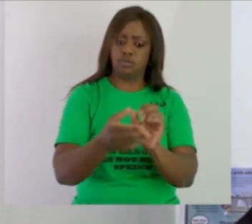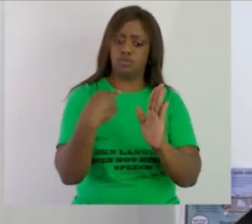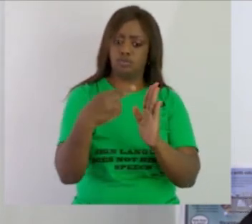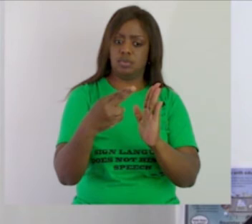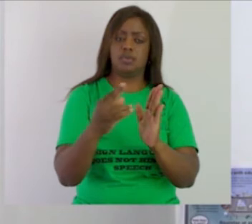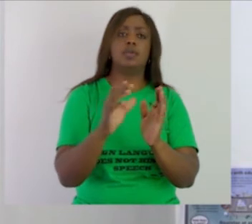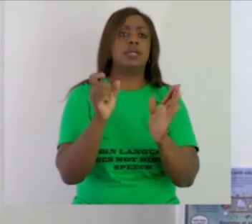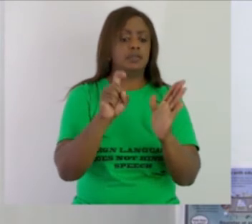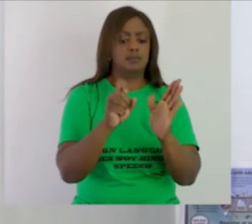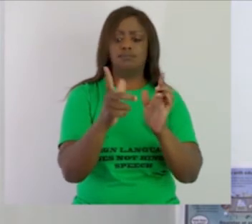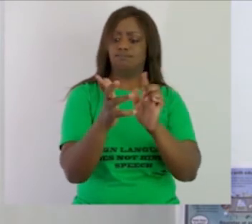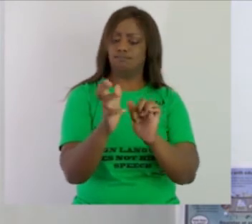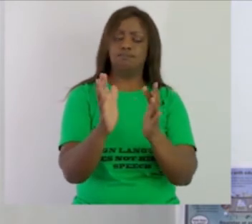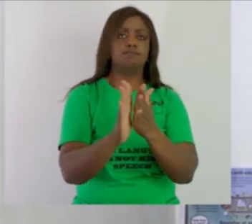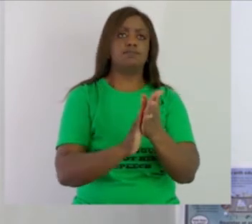your hands.